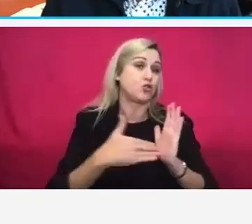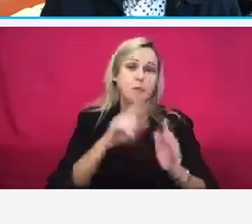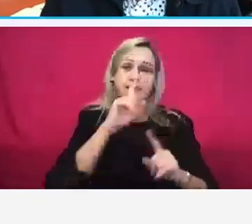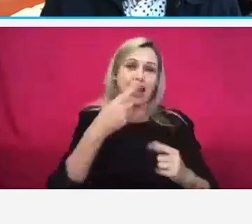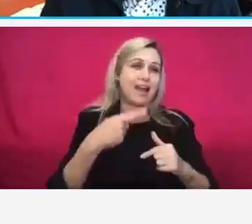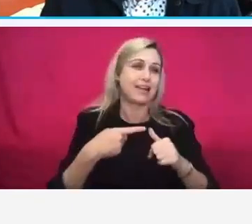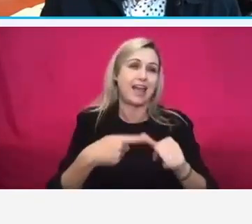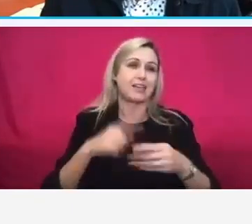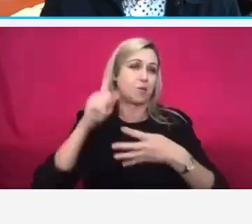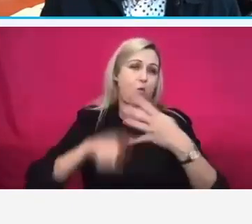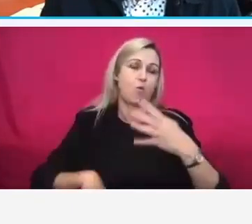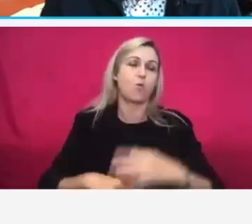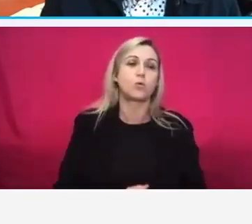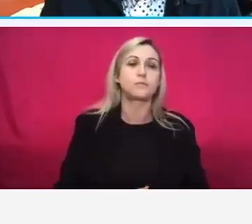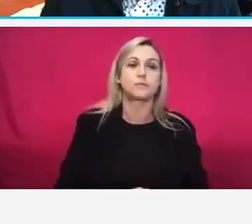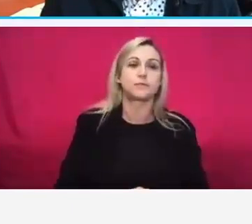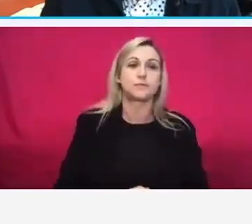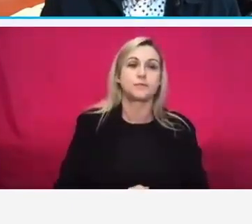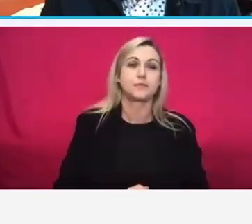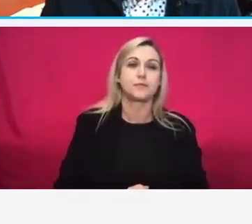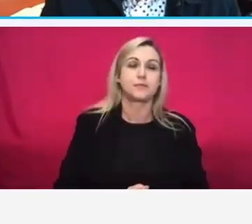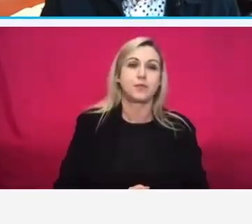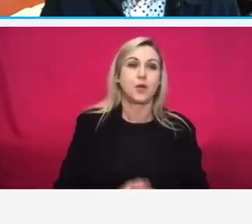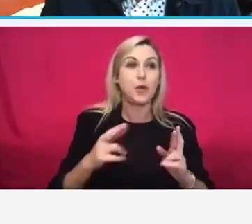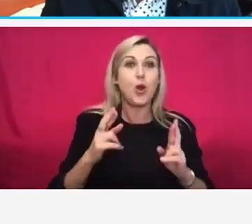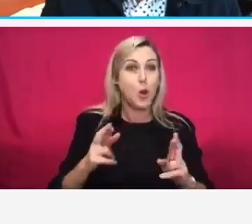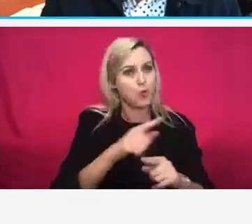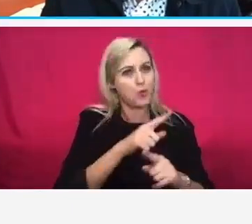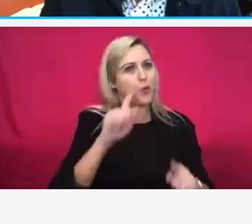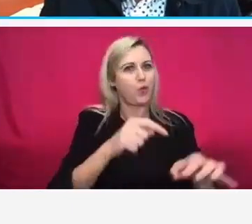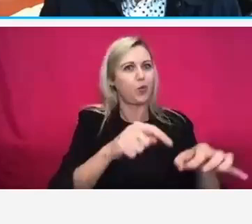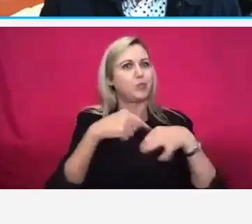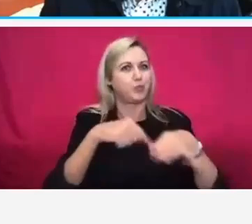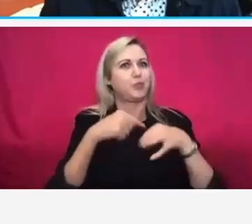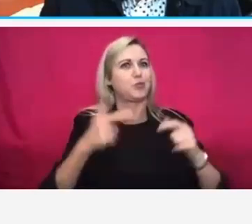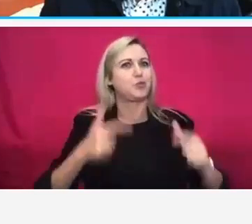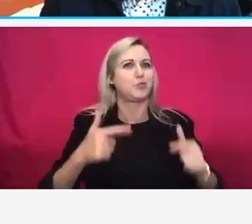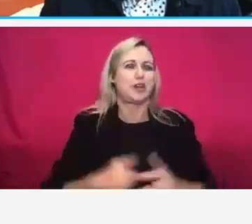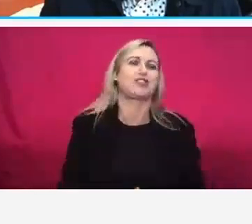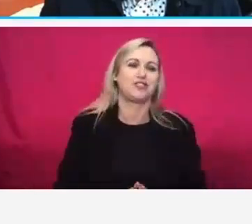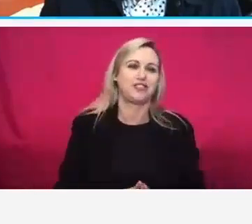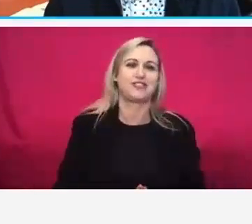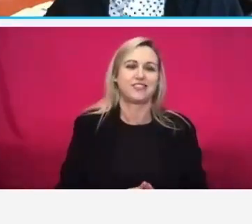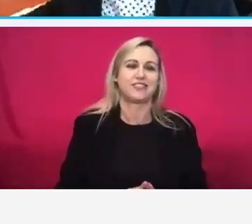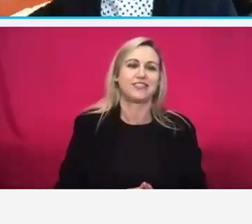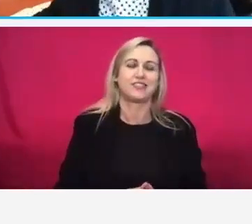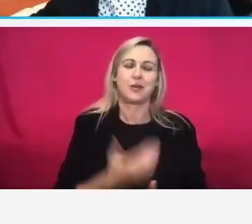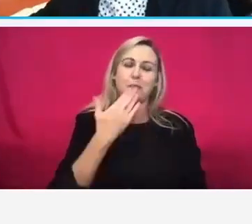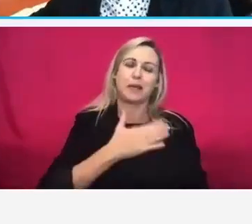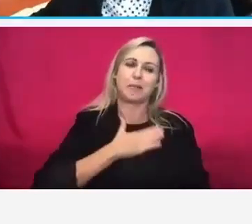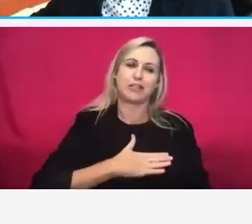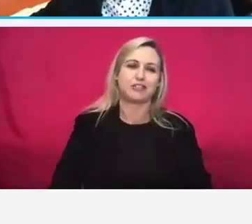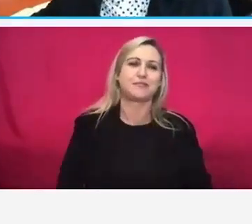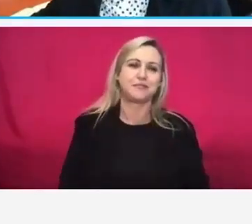seminar. And in fact, we're hoping that you ask so many questions that we can't in a way. So you'll just need to bear with us if that